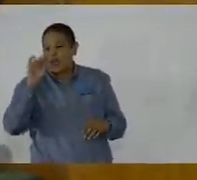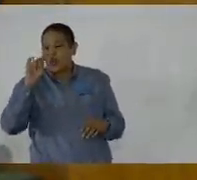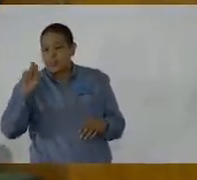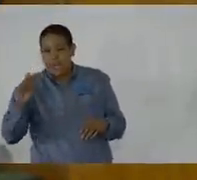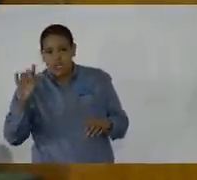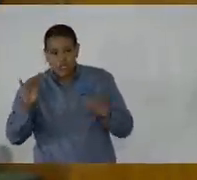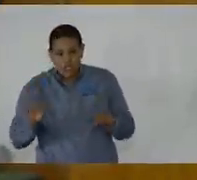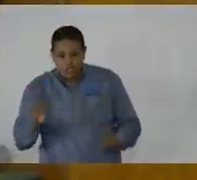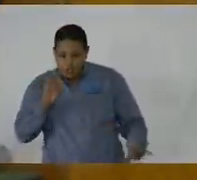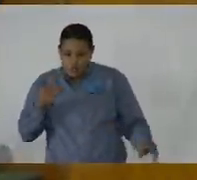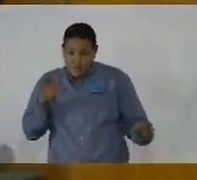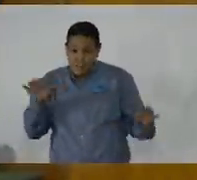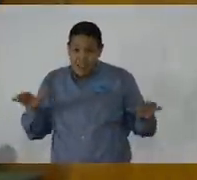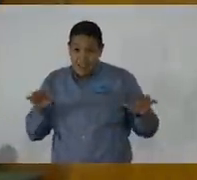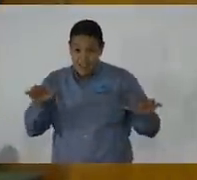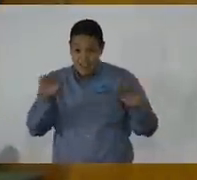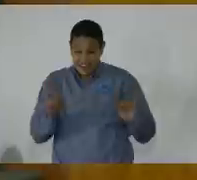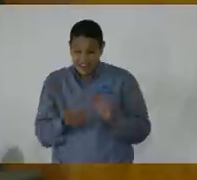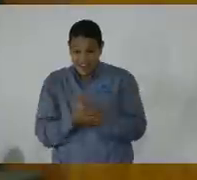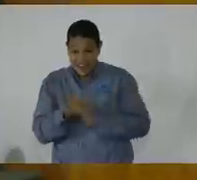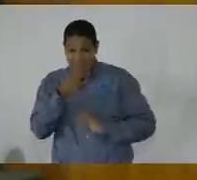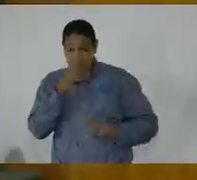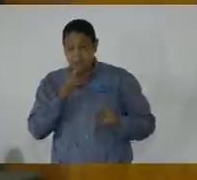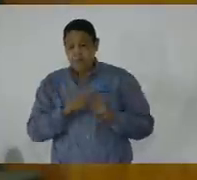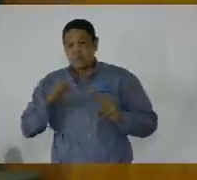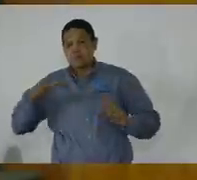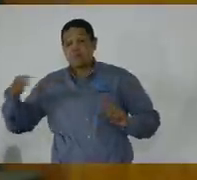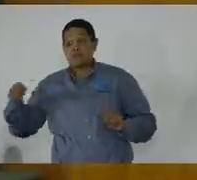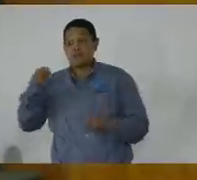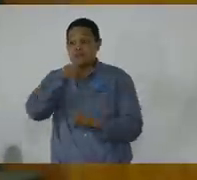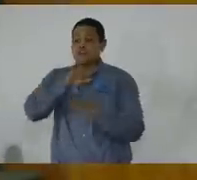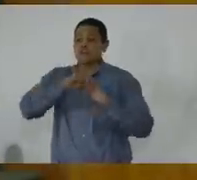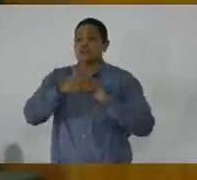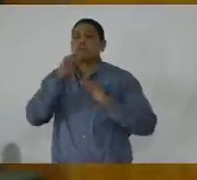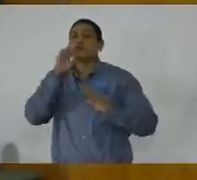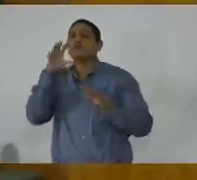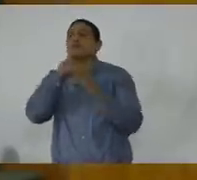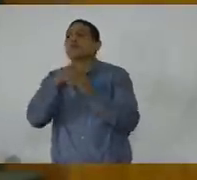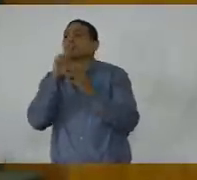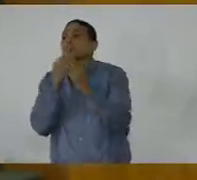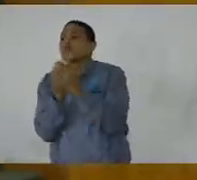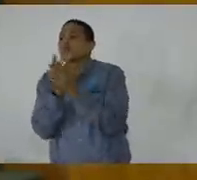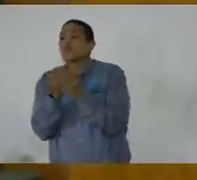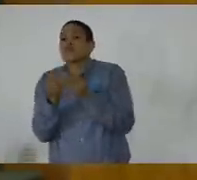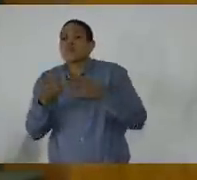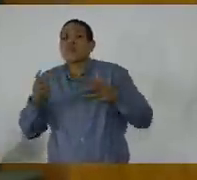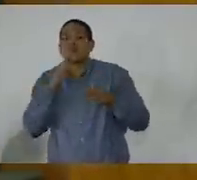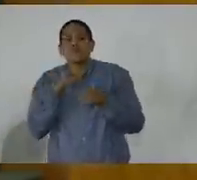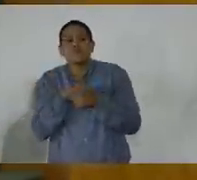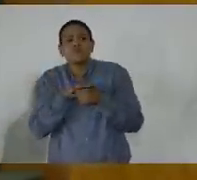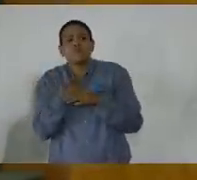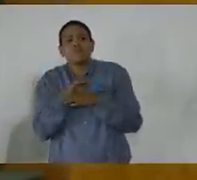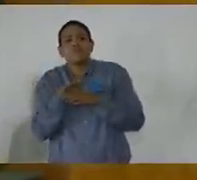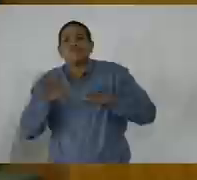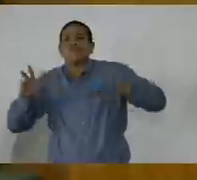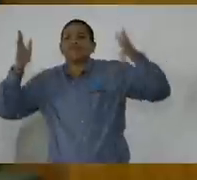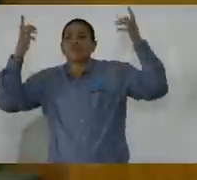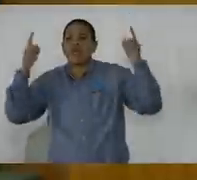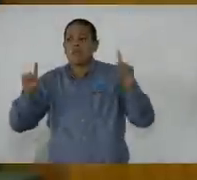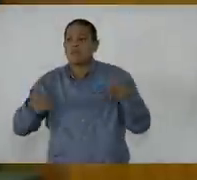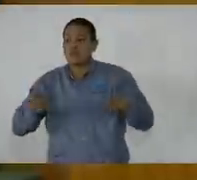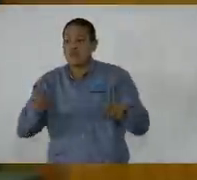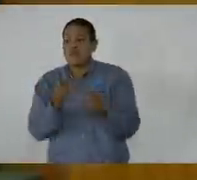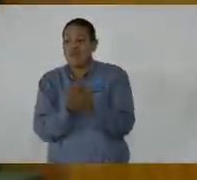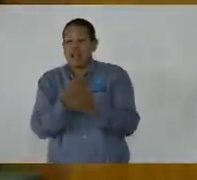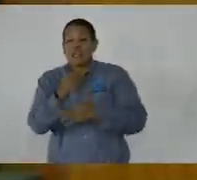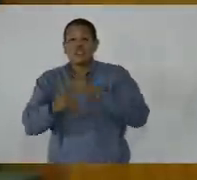provide manufacturing capacity and position Jamaica to tap into the growing lucrative industry. During the financial